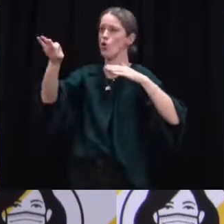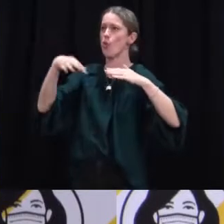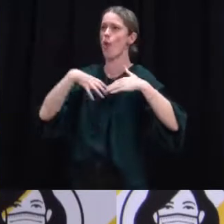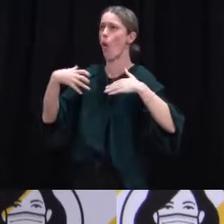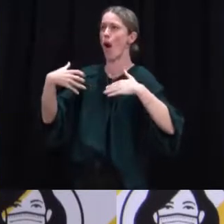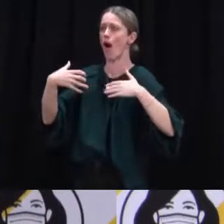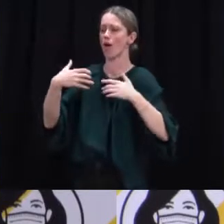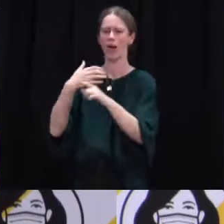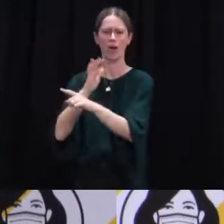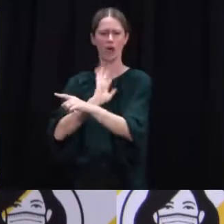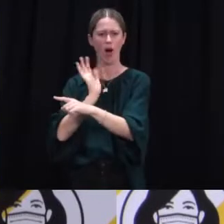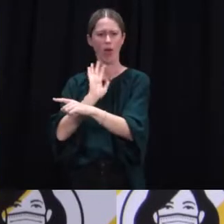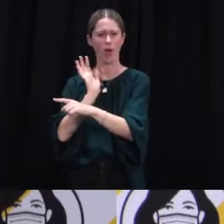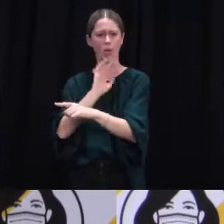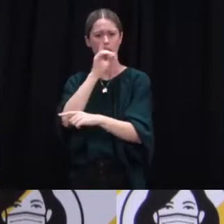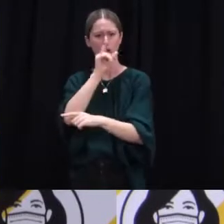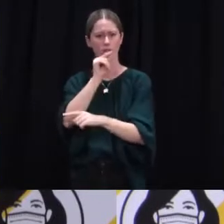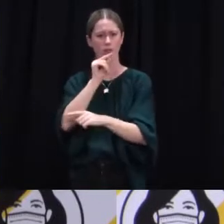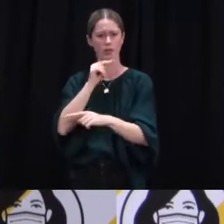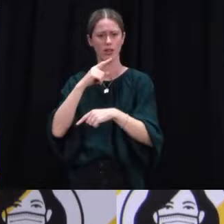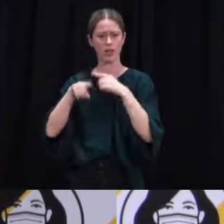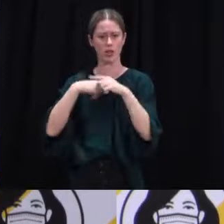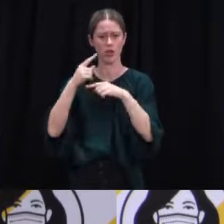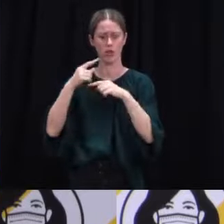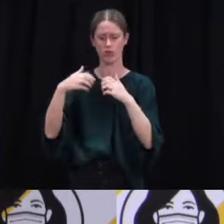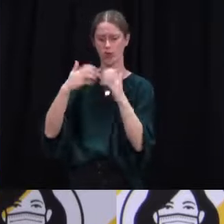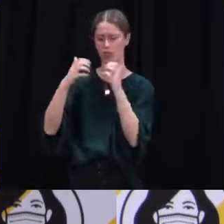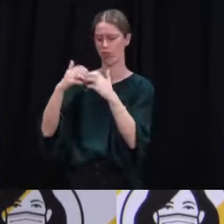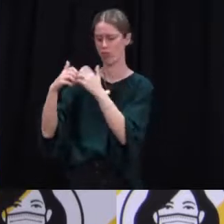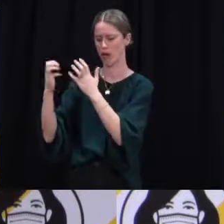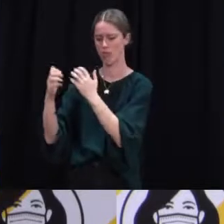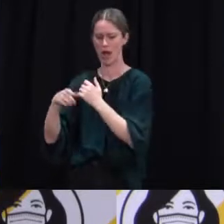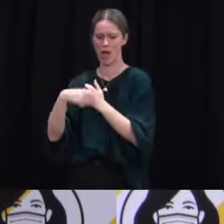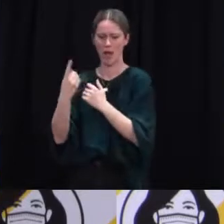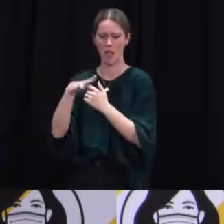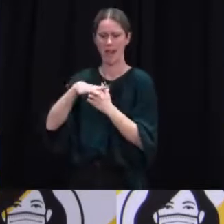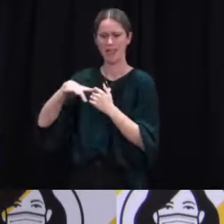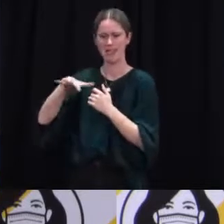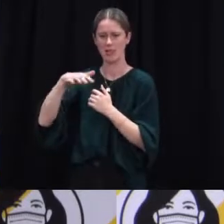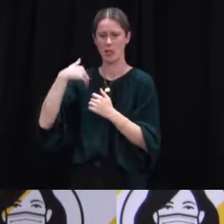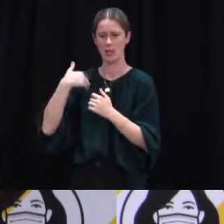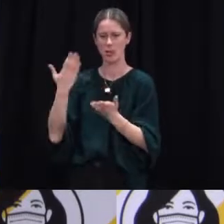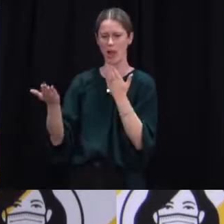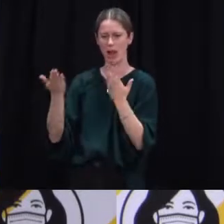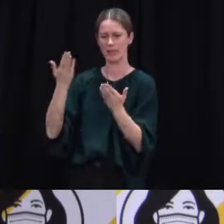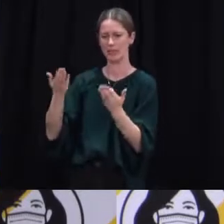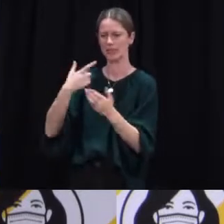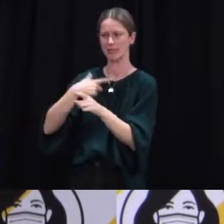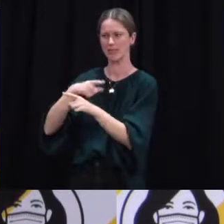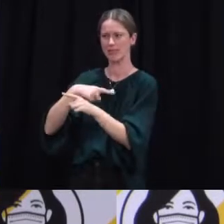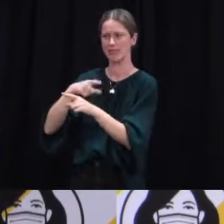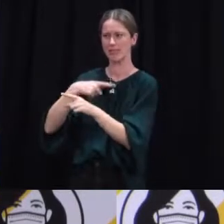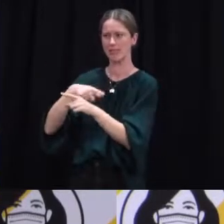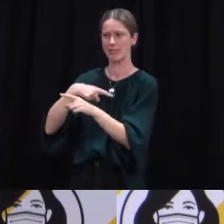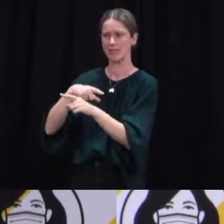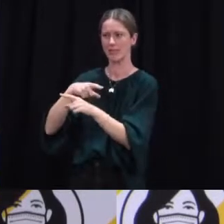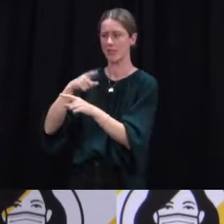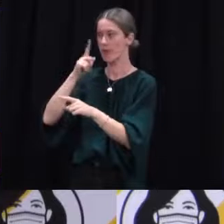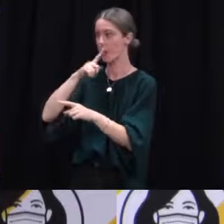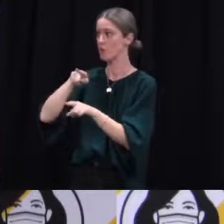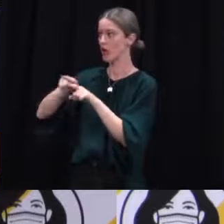around. Once the quarantine facility has been stood up, is that the absolute limit of quarantine rooms that New Zealand could stand up? No, well, theoretically we could continue